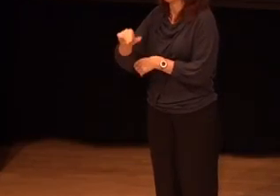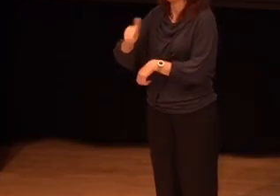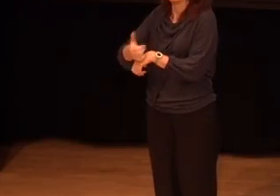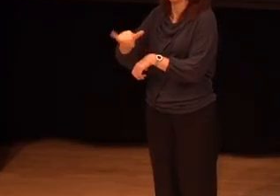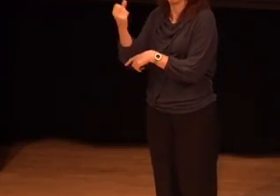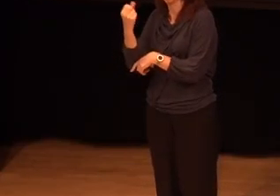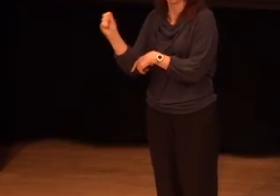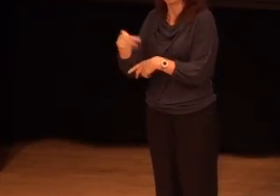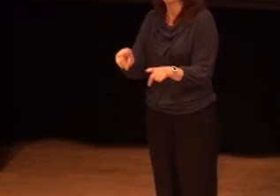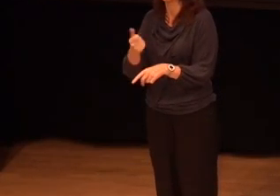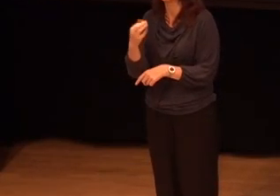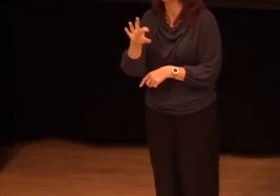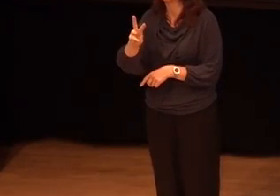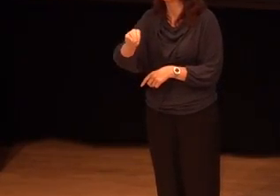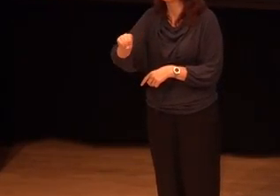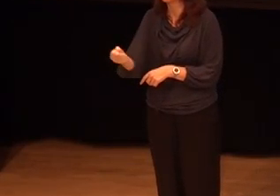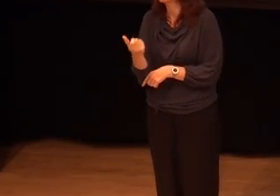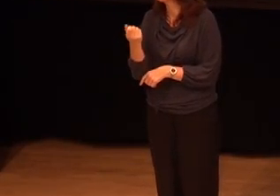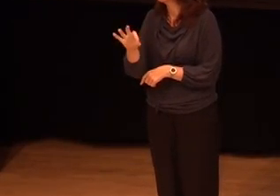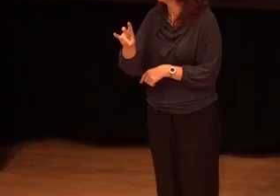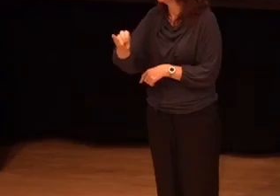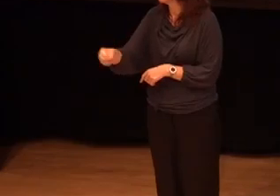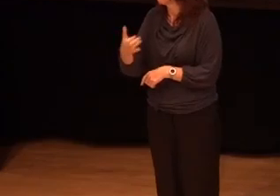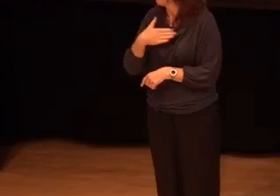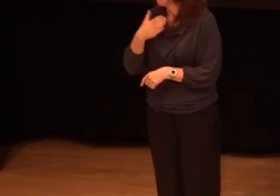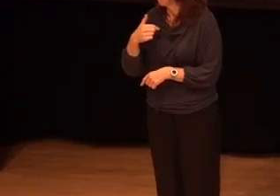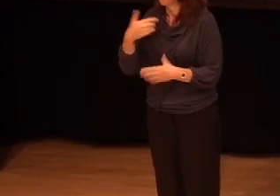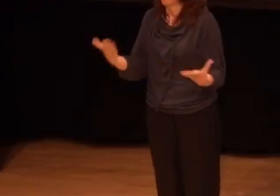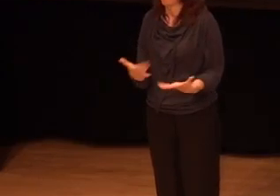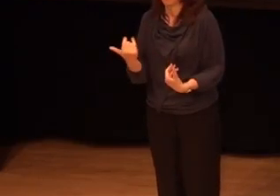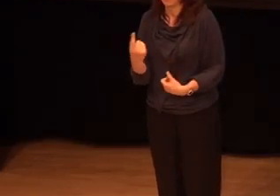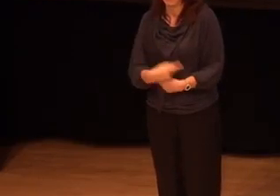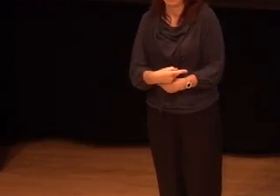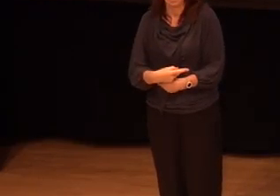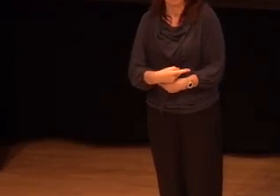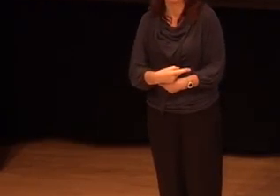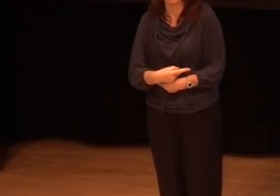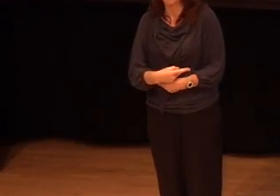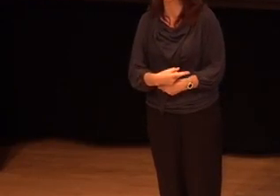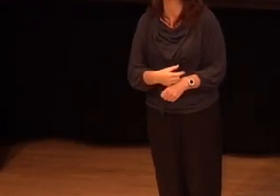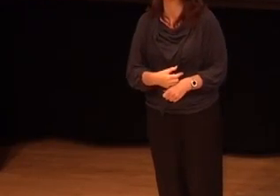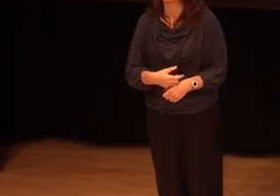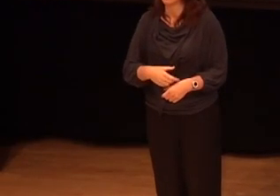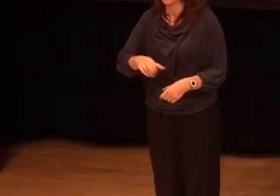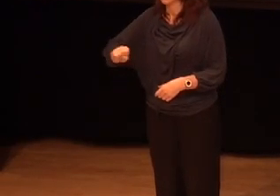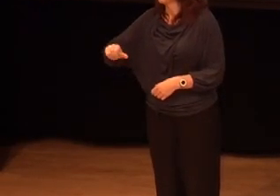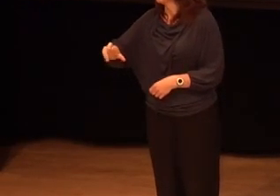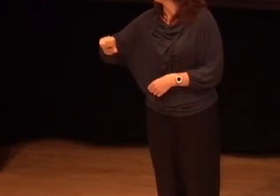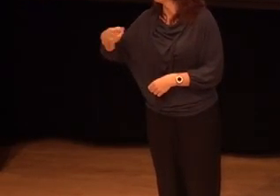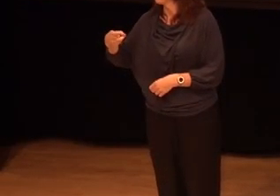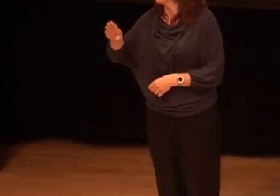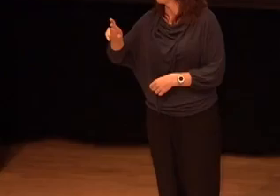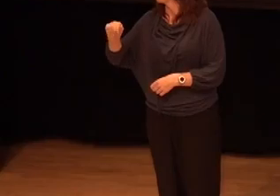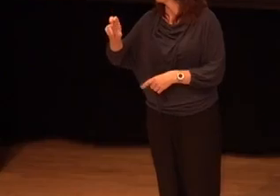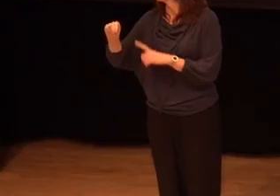70s, and it's really a pleasure to be with you. To introduce the panel, Sarah Barton, of course,